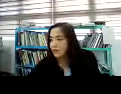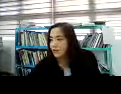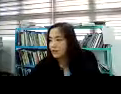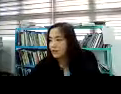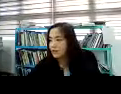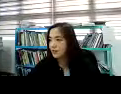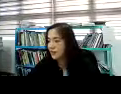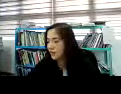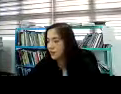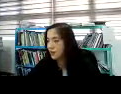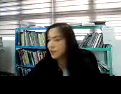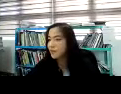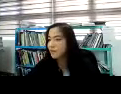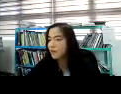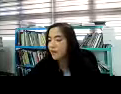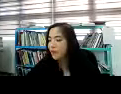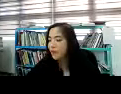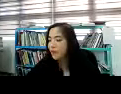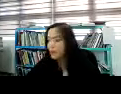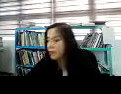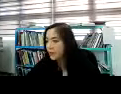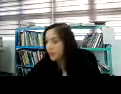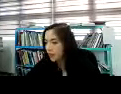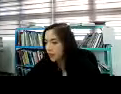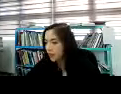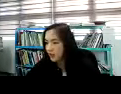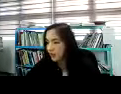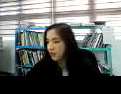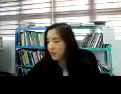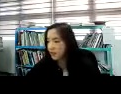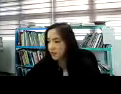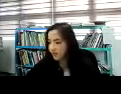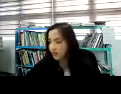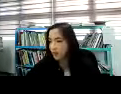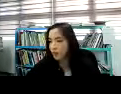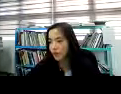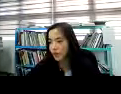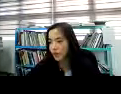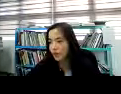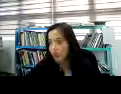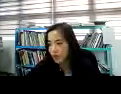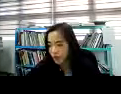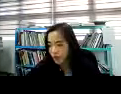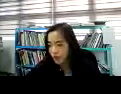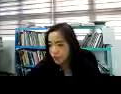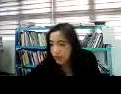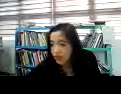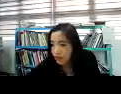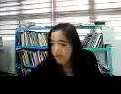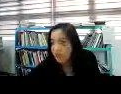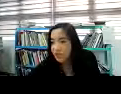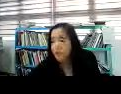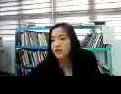Okay. Ayan po. Pwede din po natin gamitin. This is another way to search. Pwede po tayong pumunta sa